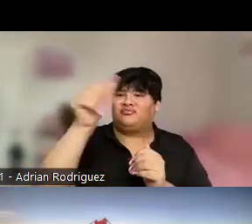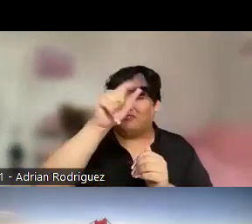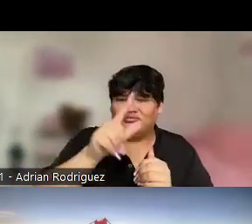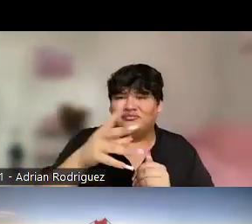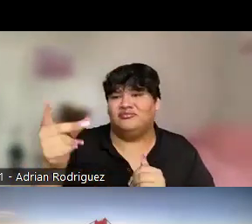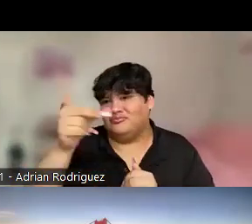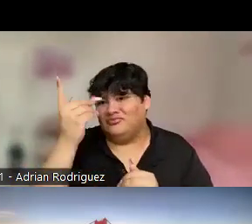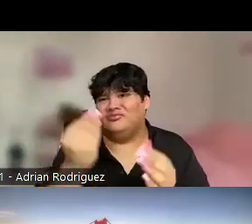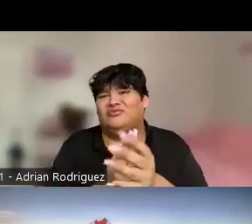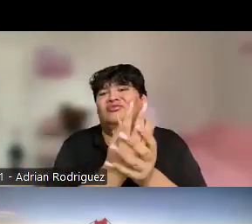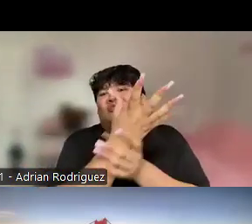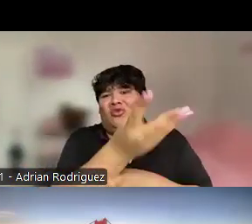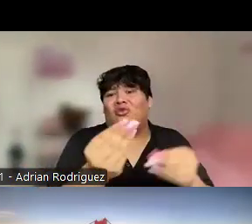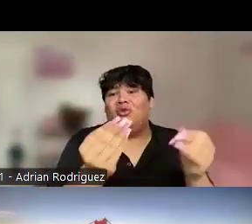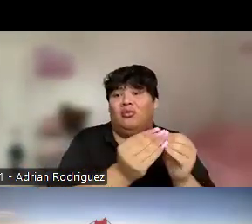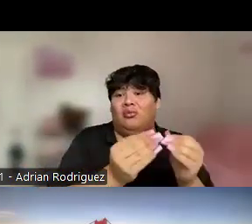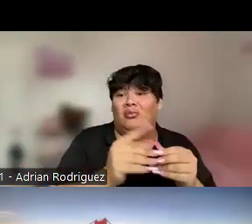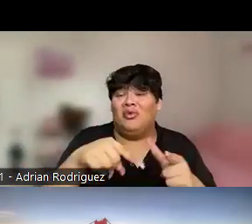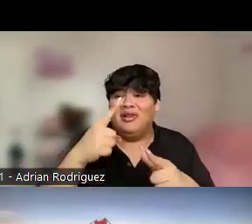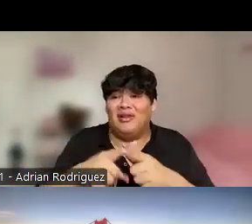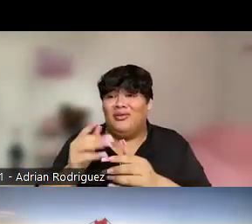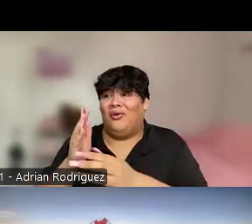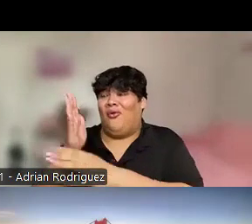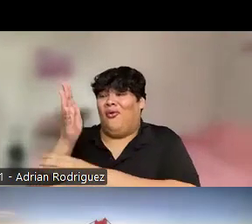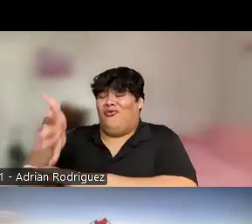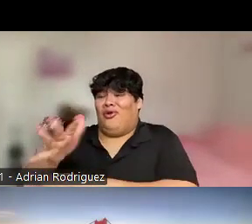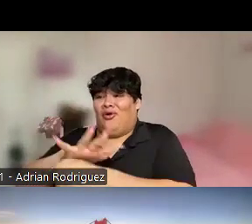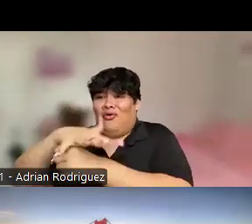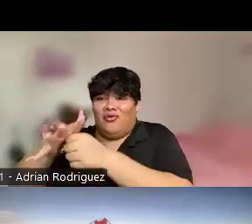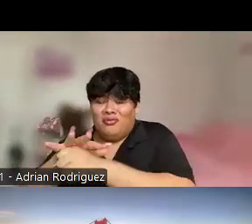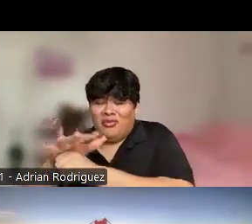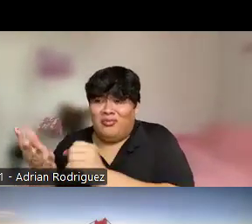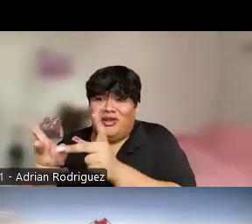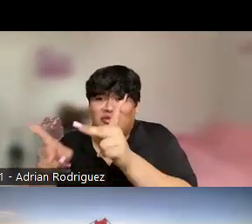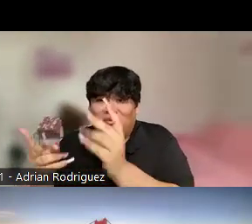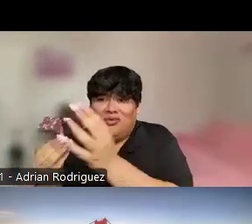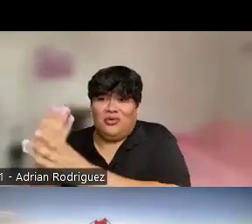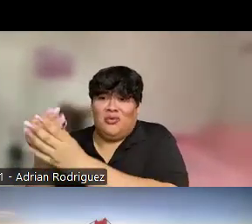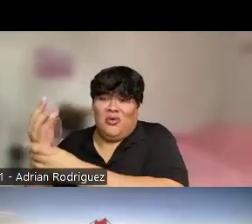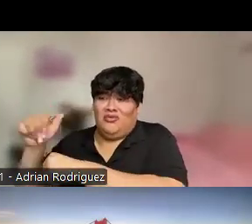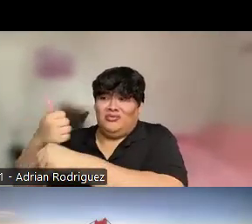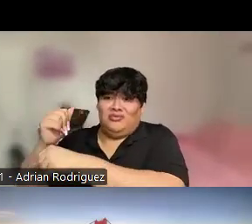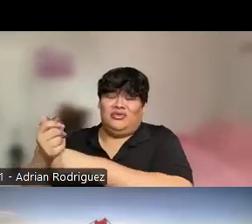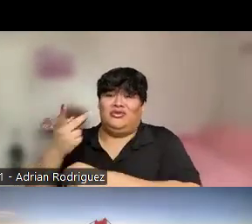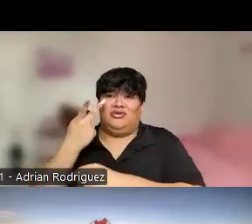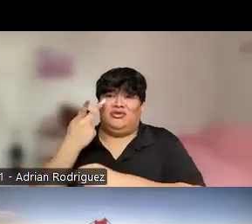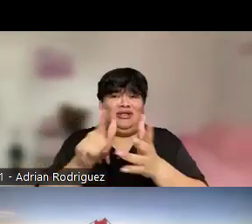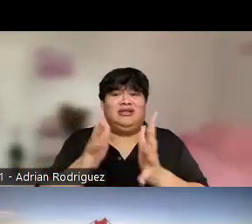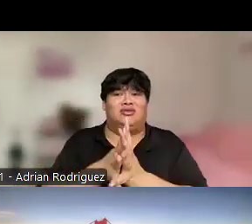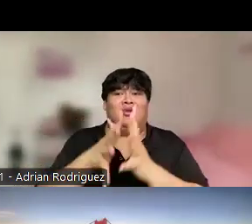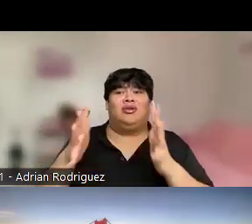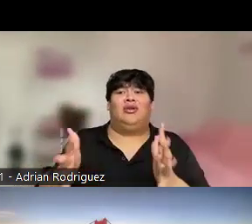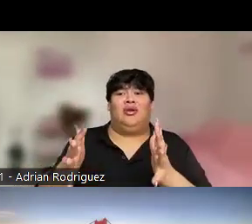prevalence is growing much faster than the overall population and much faster than the purple line, which I haven't talked about, which